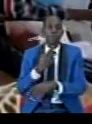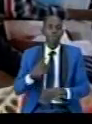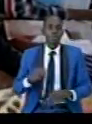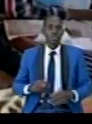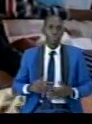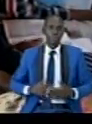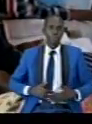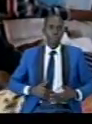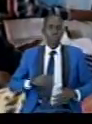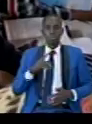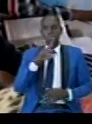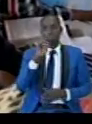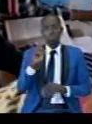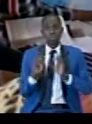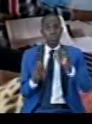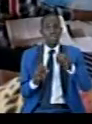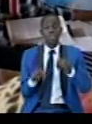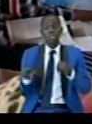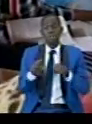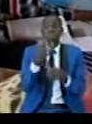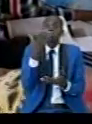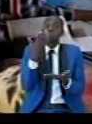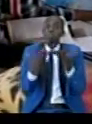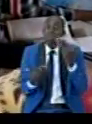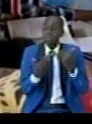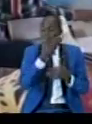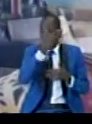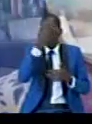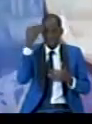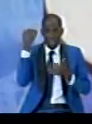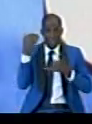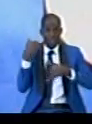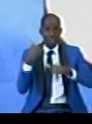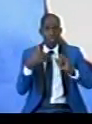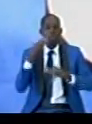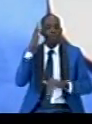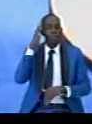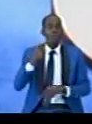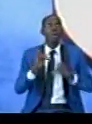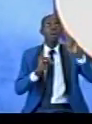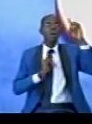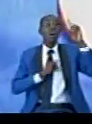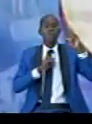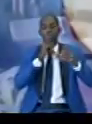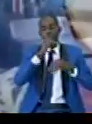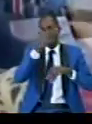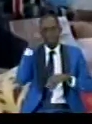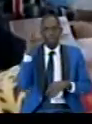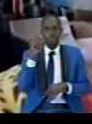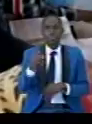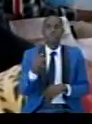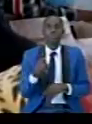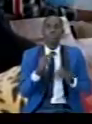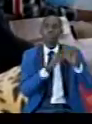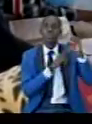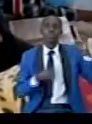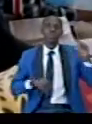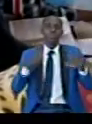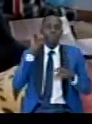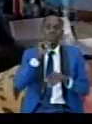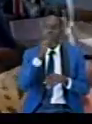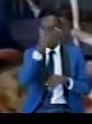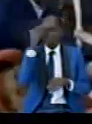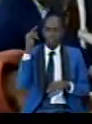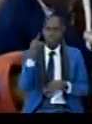may forget, yet will I not forget you. The Lord will not forget